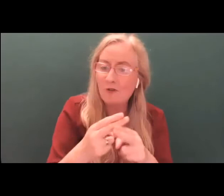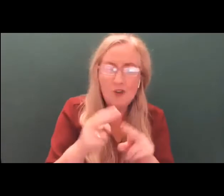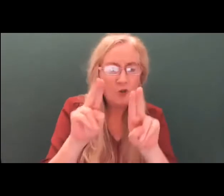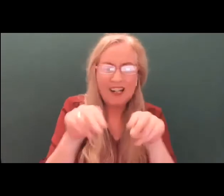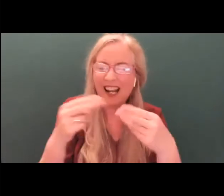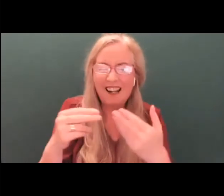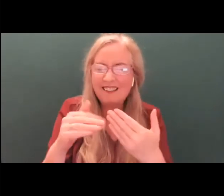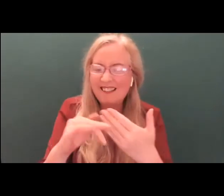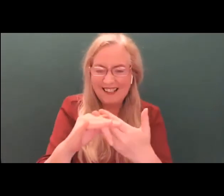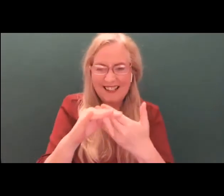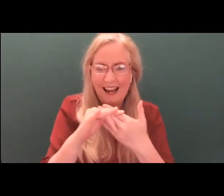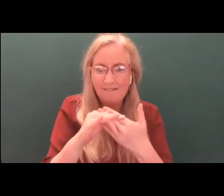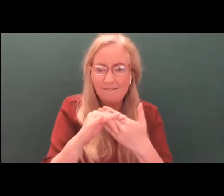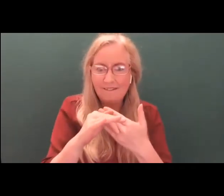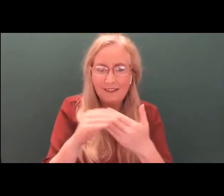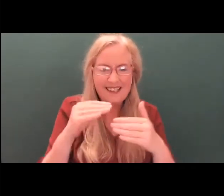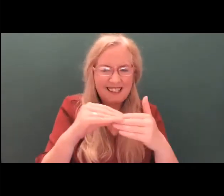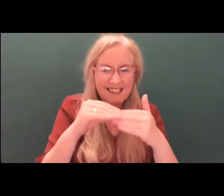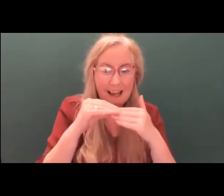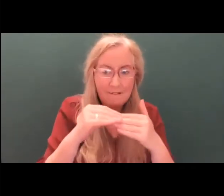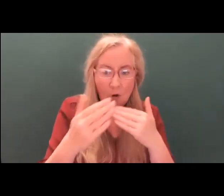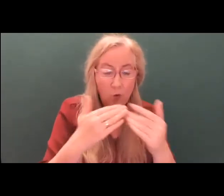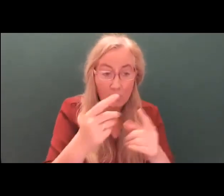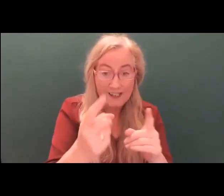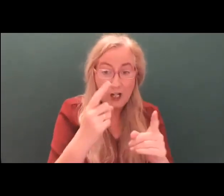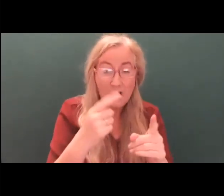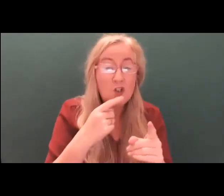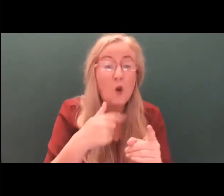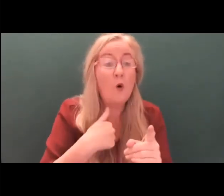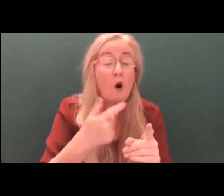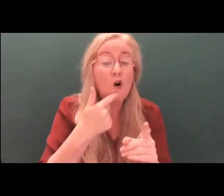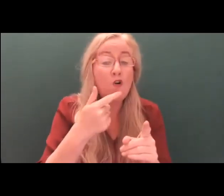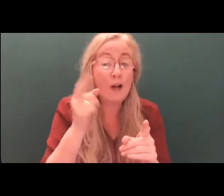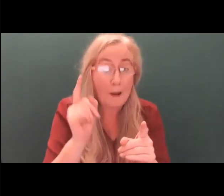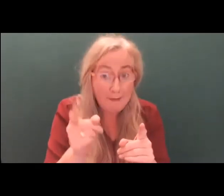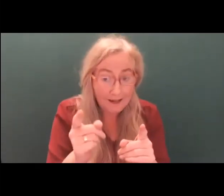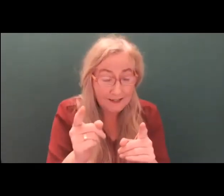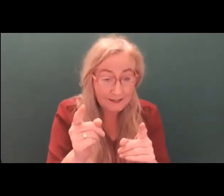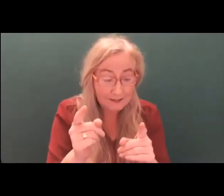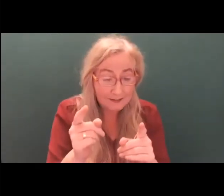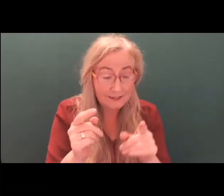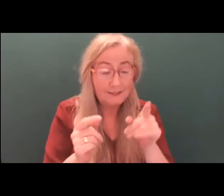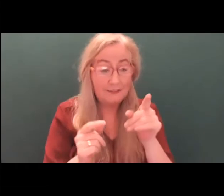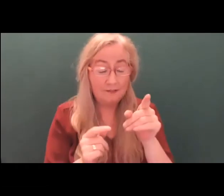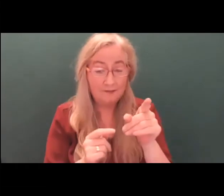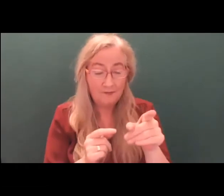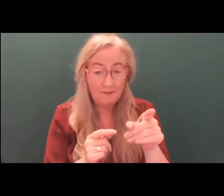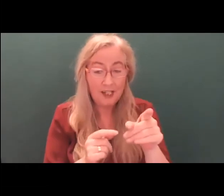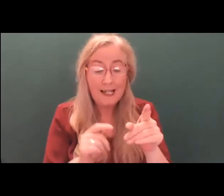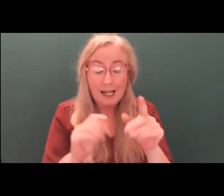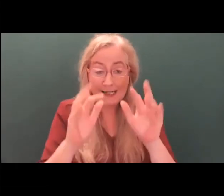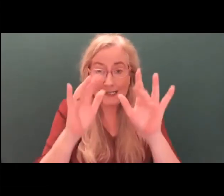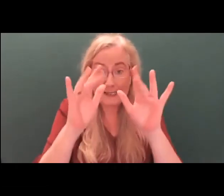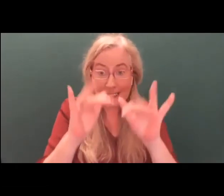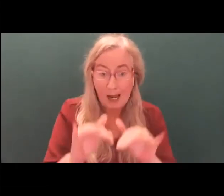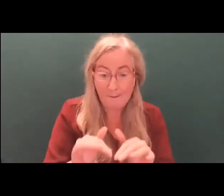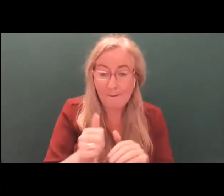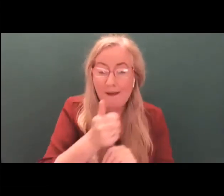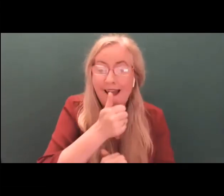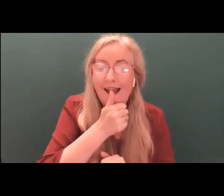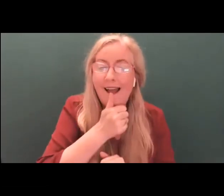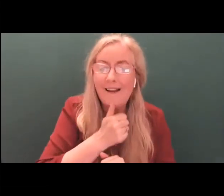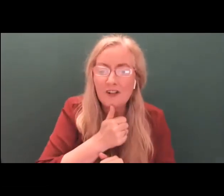you've already submitted. So what we're recommending for you to do is to type the answers or